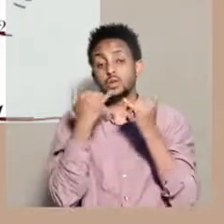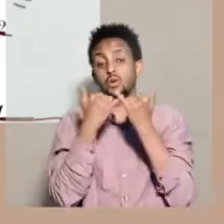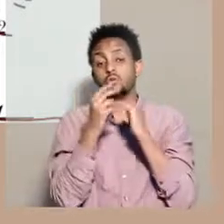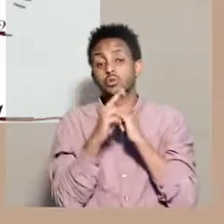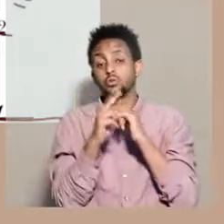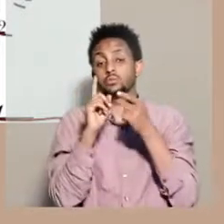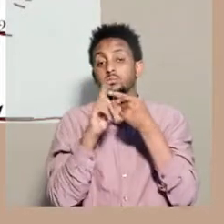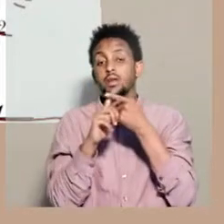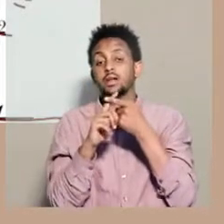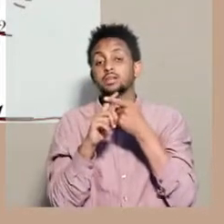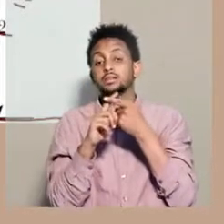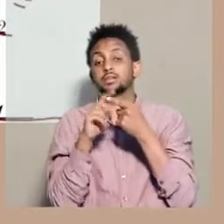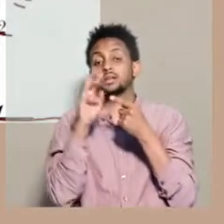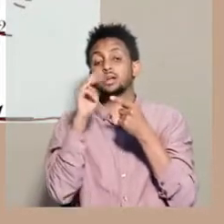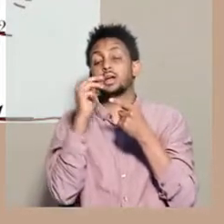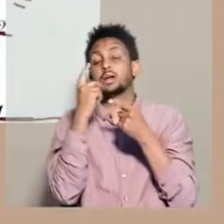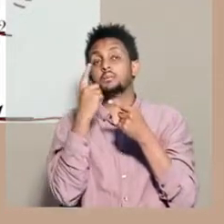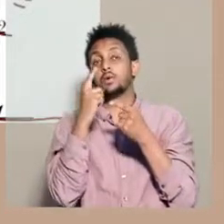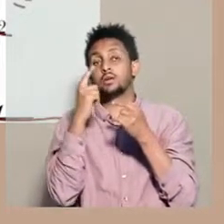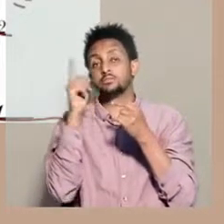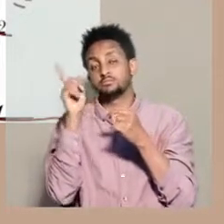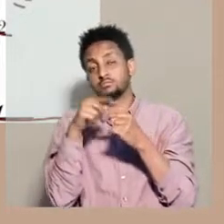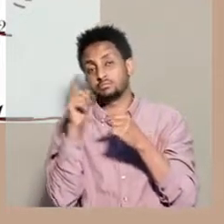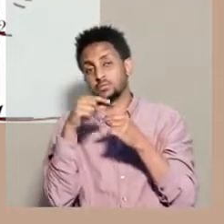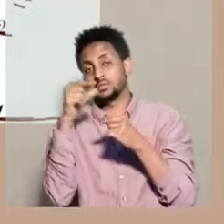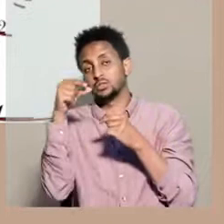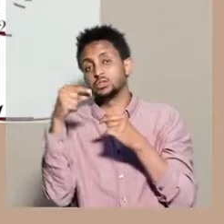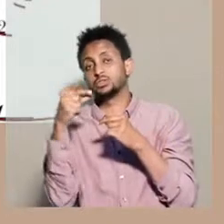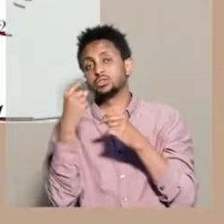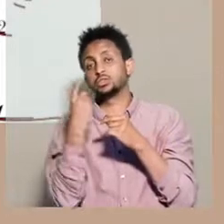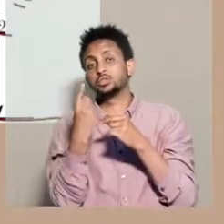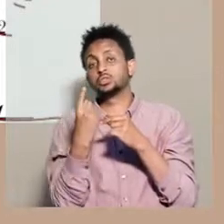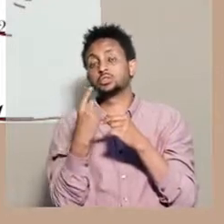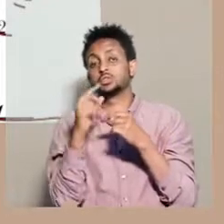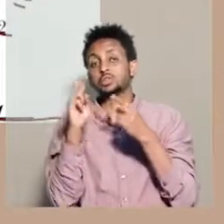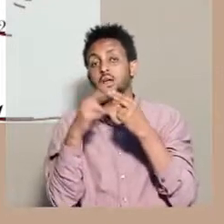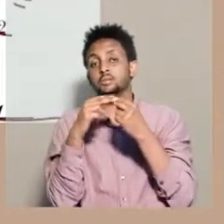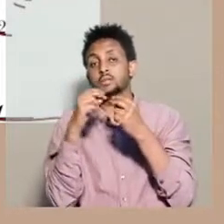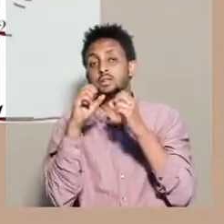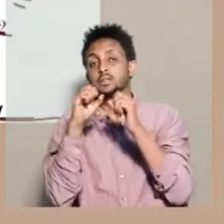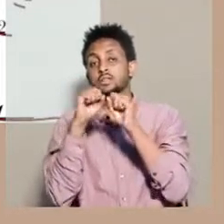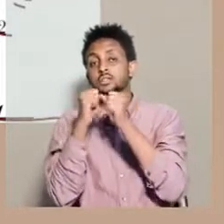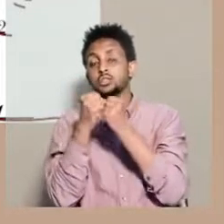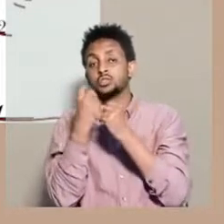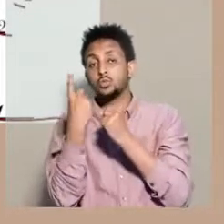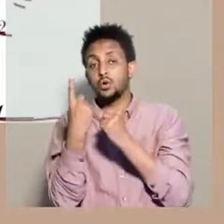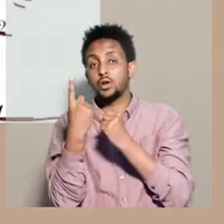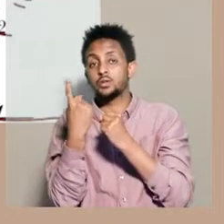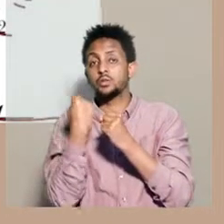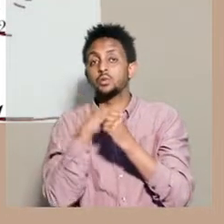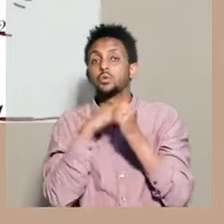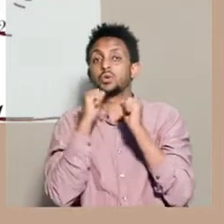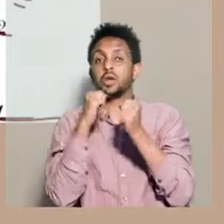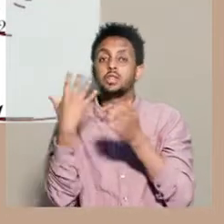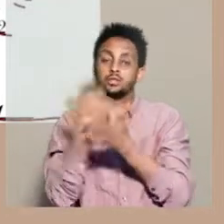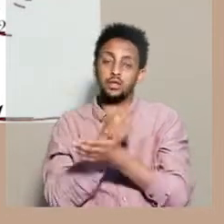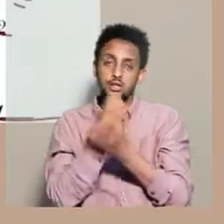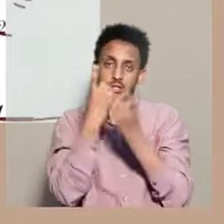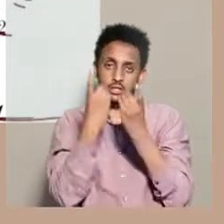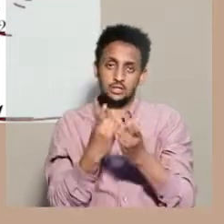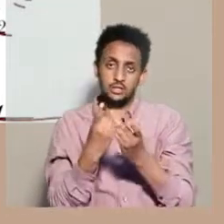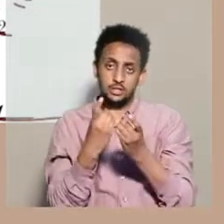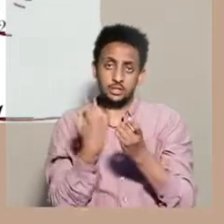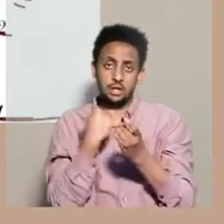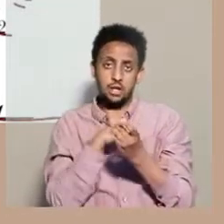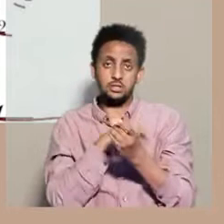2 plus, since m is cancelled out, g times elevation at section 1. We can take this density